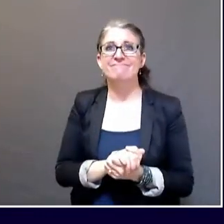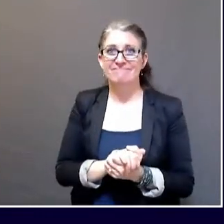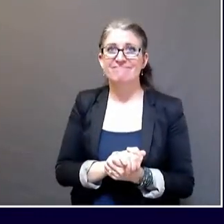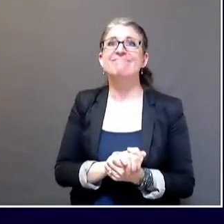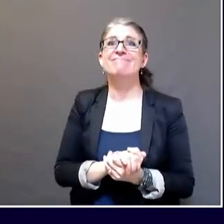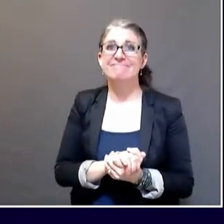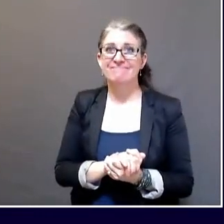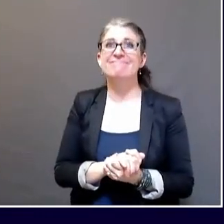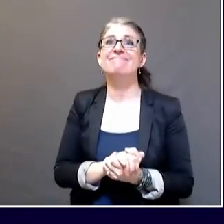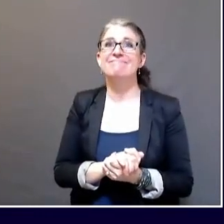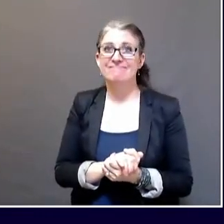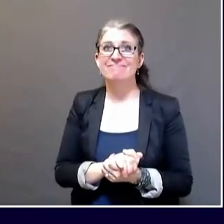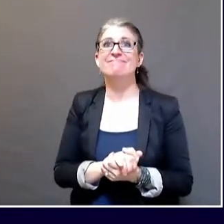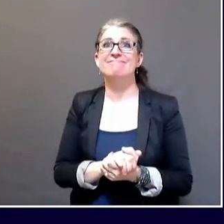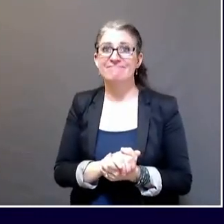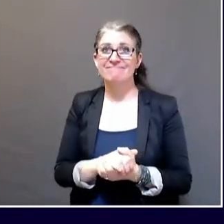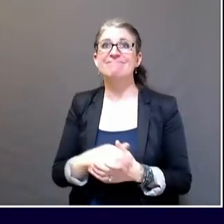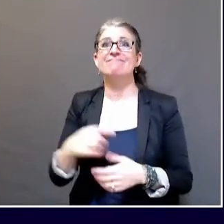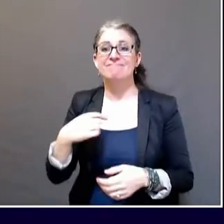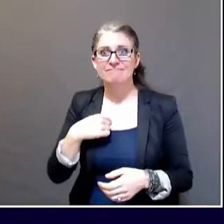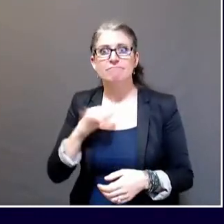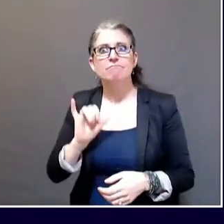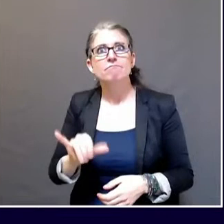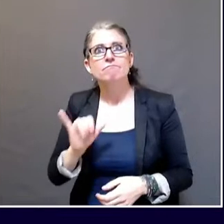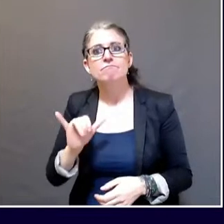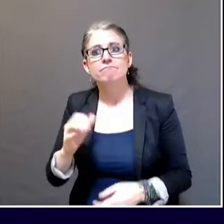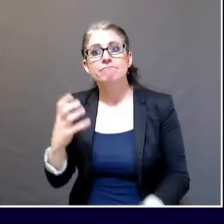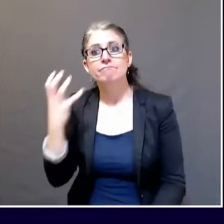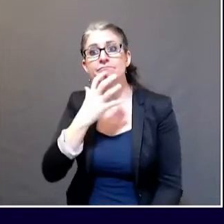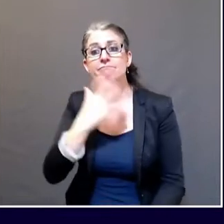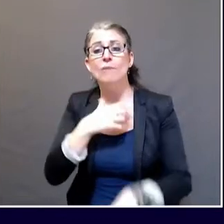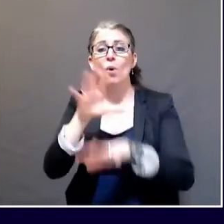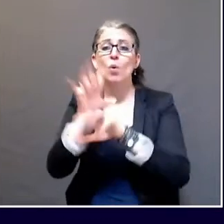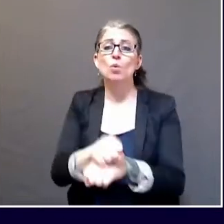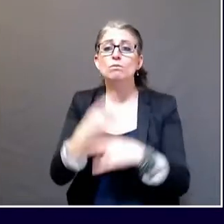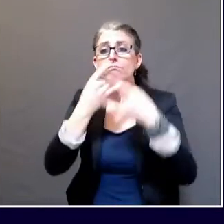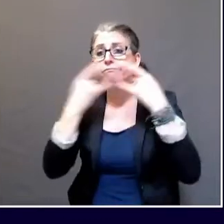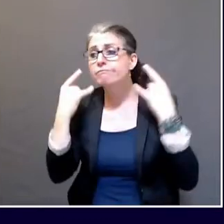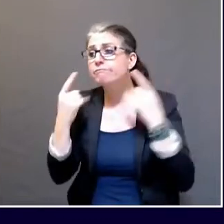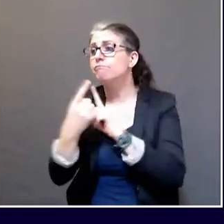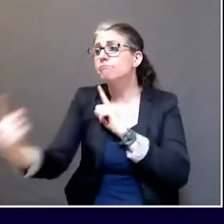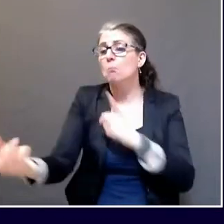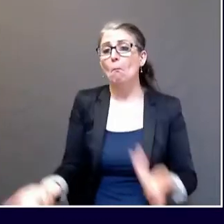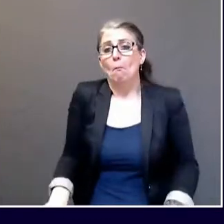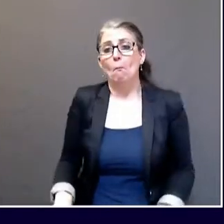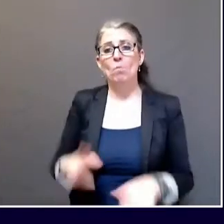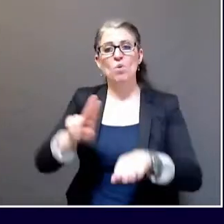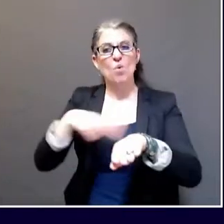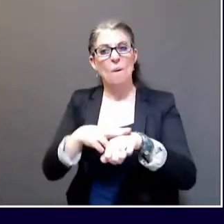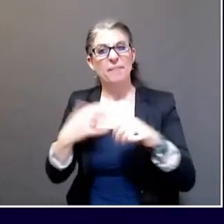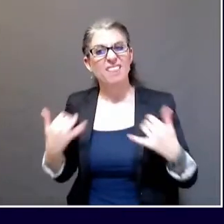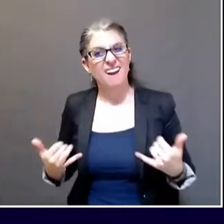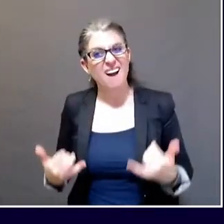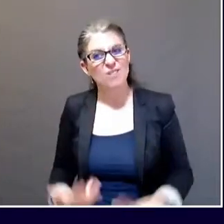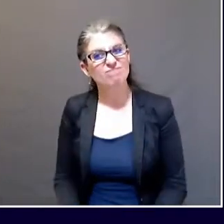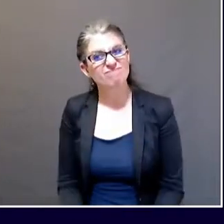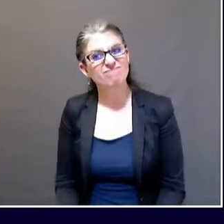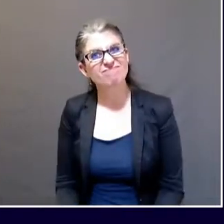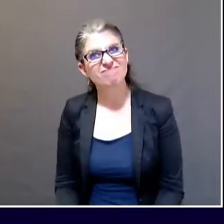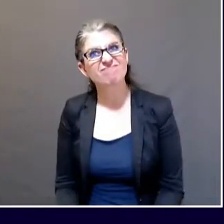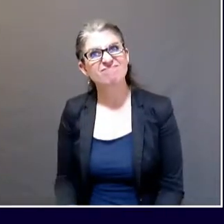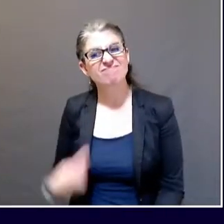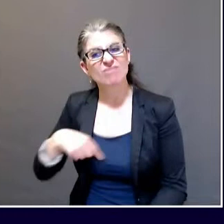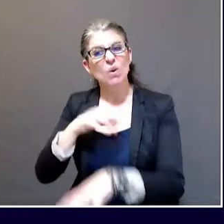lives. When some of those can go back to the way they were before, it's too early to tell. It